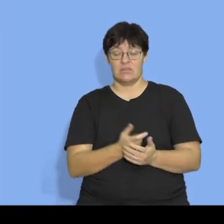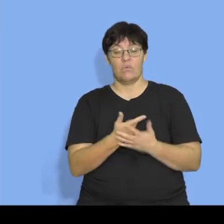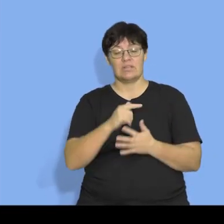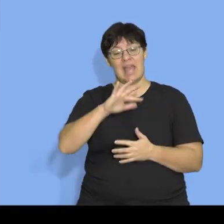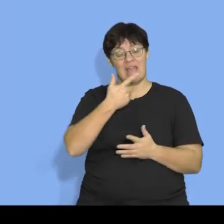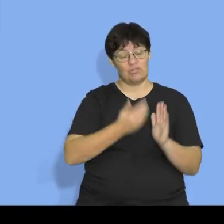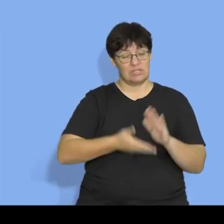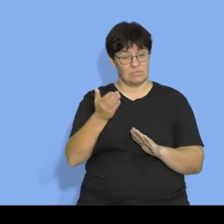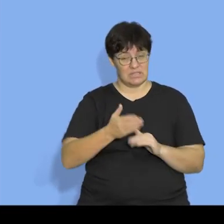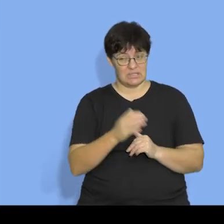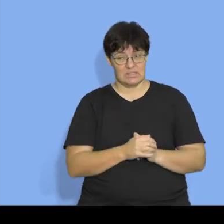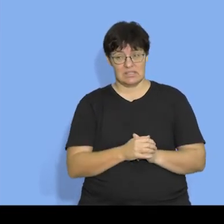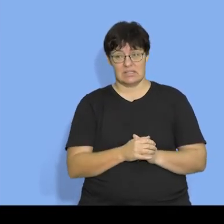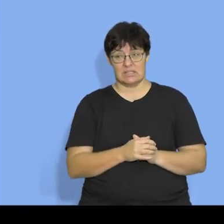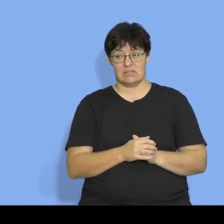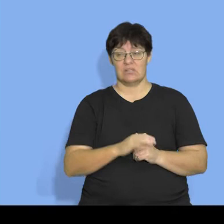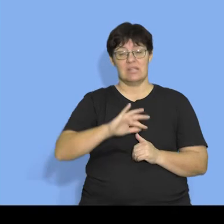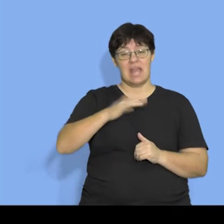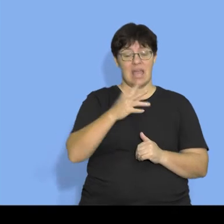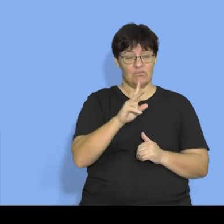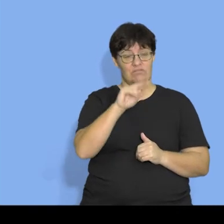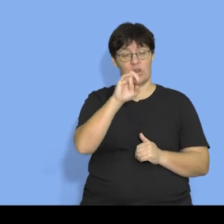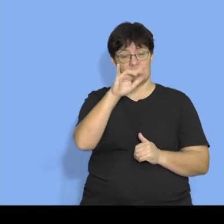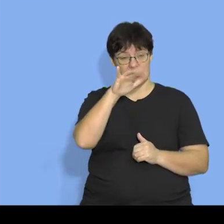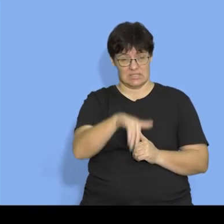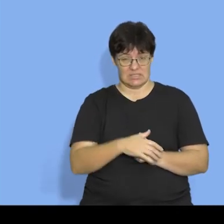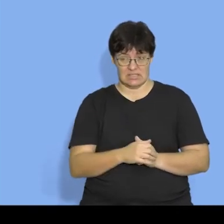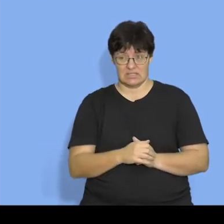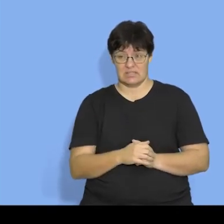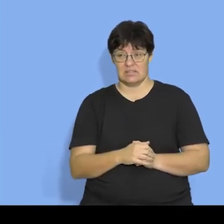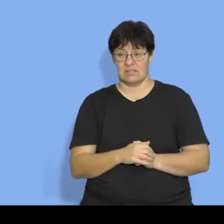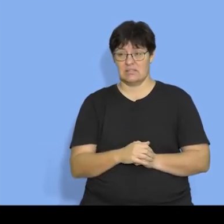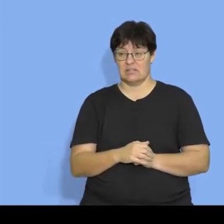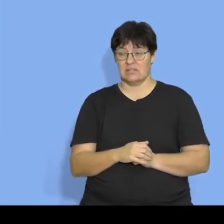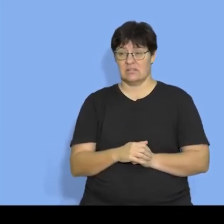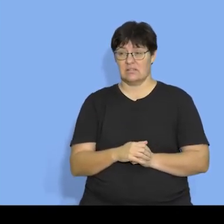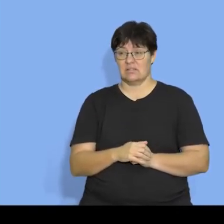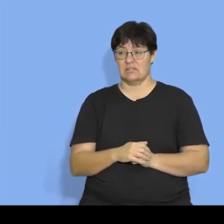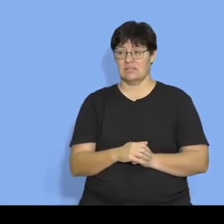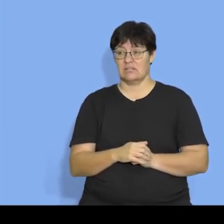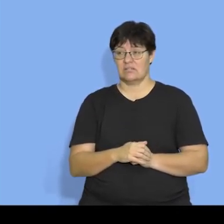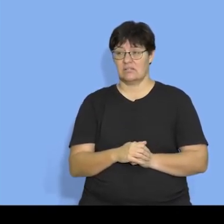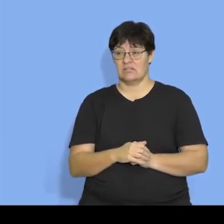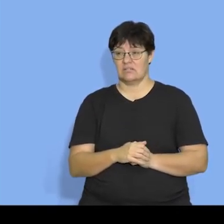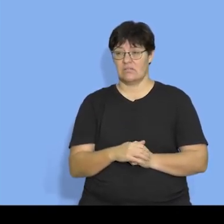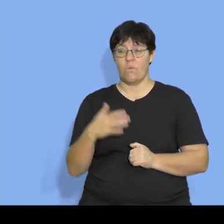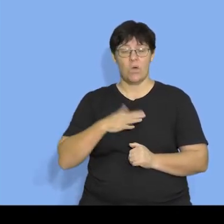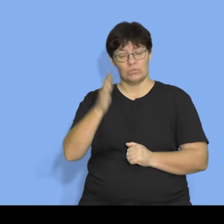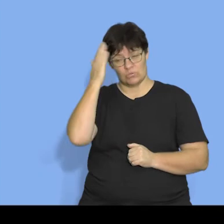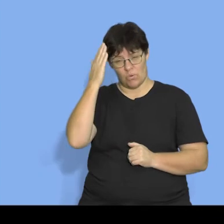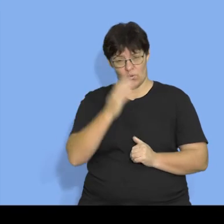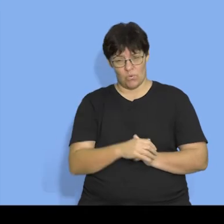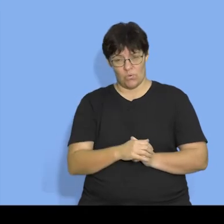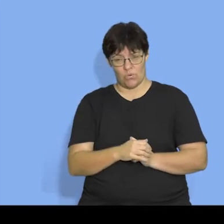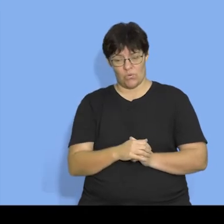her average speed and their average velocity. So she went, we need to know,